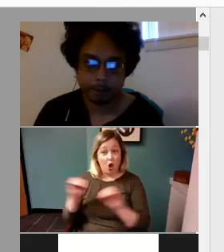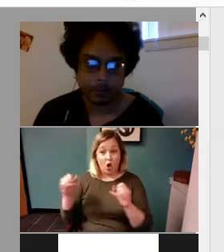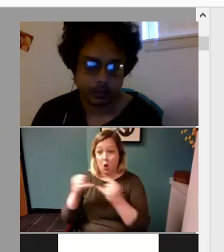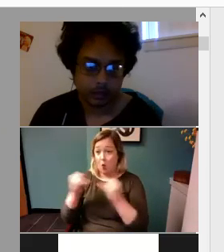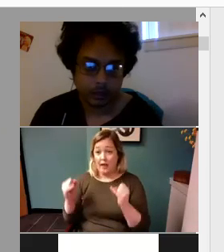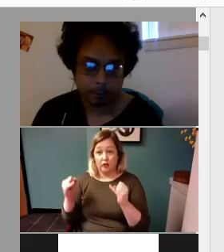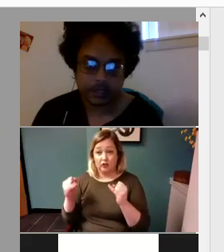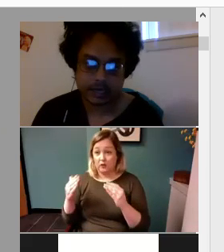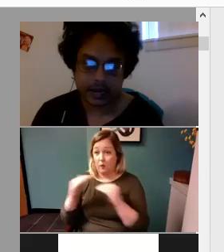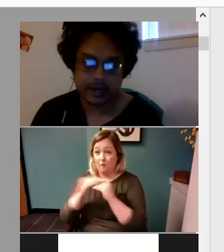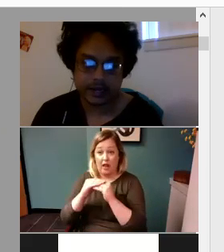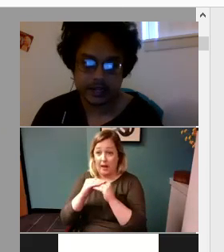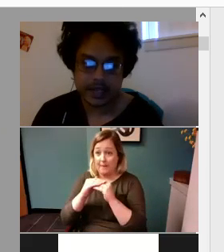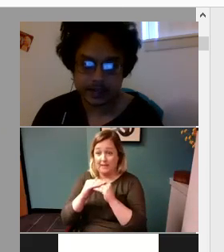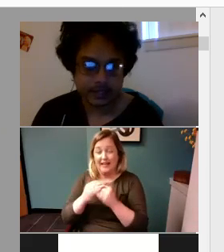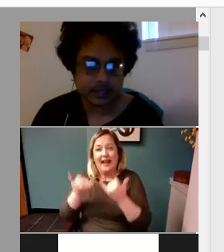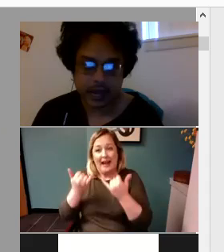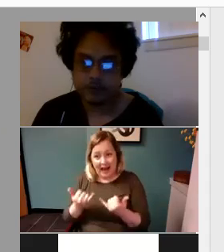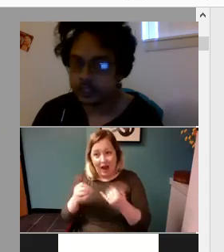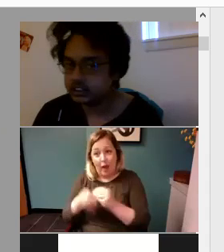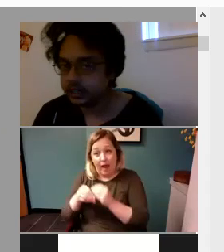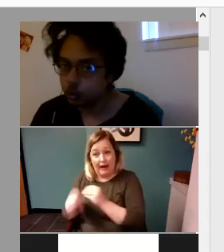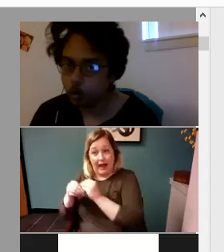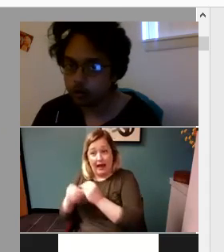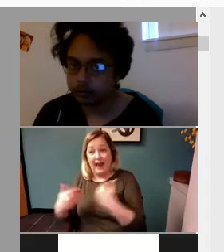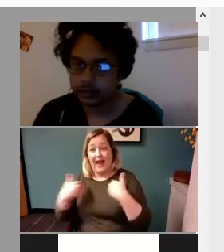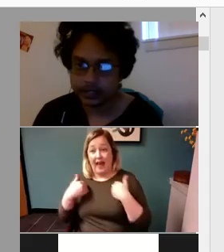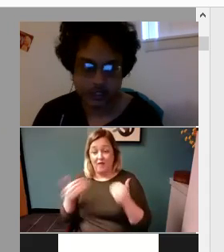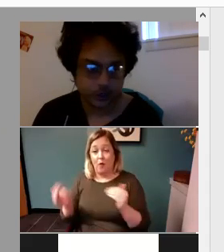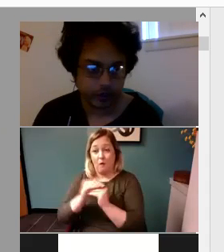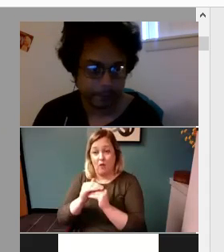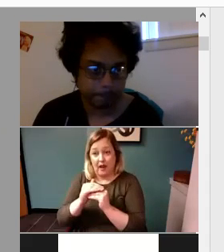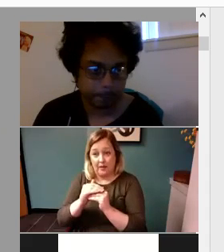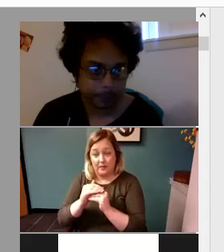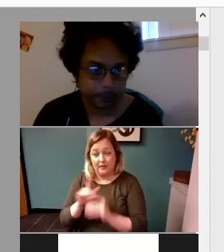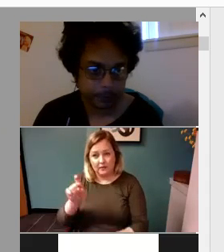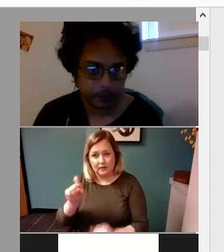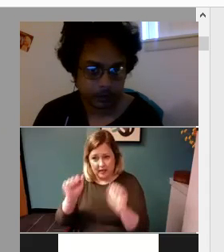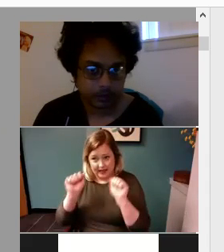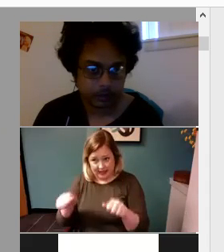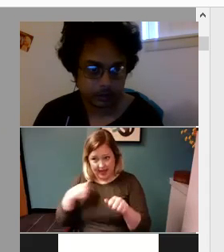overlapping. But can I redesign this graph such that no edges overlap?